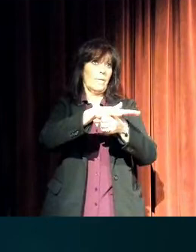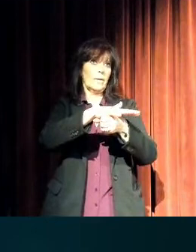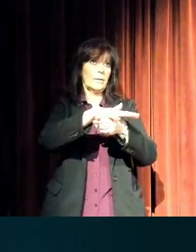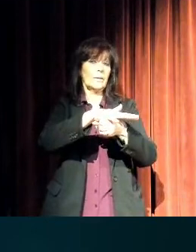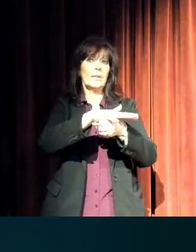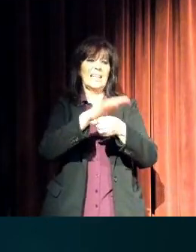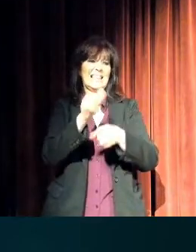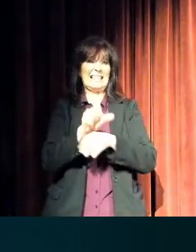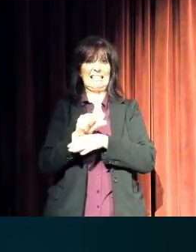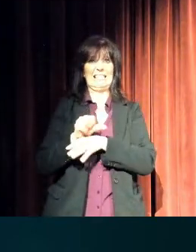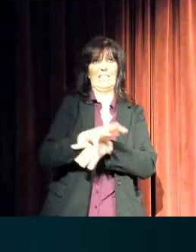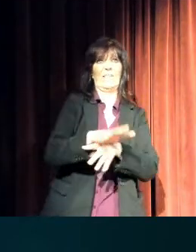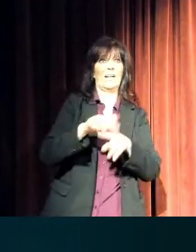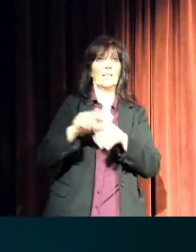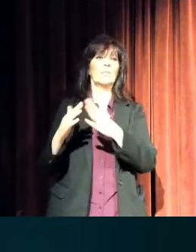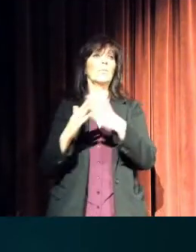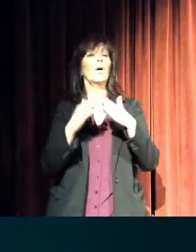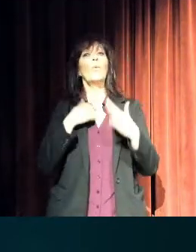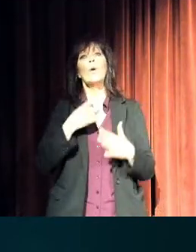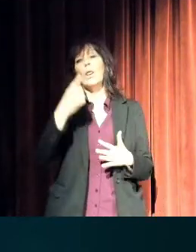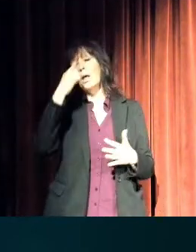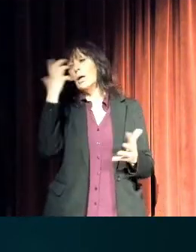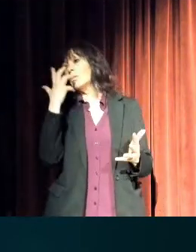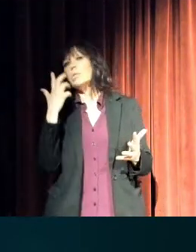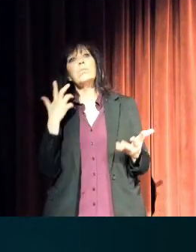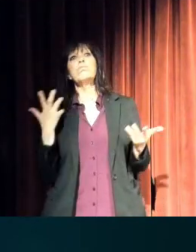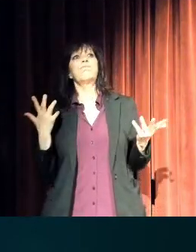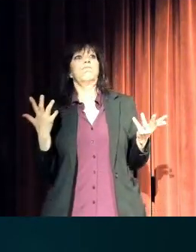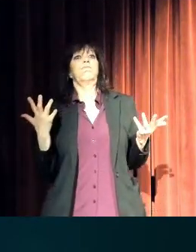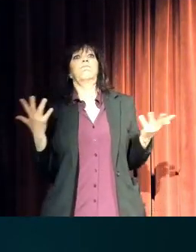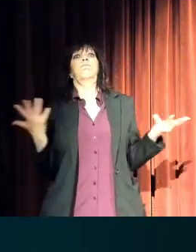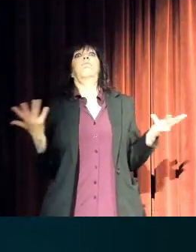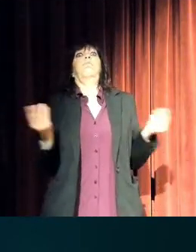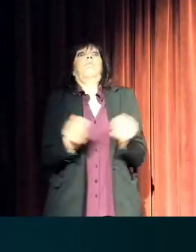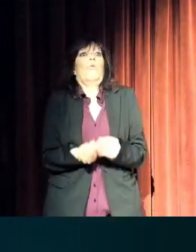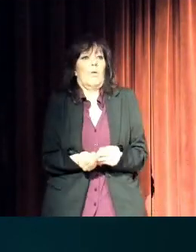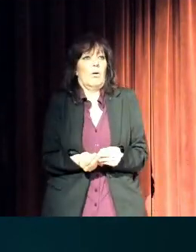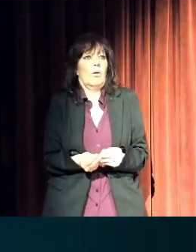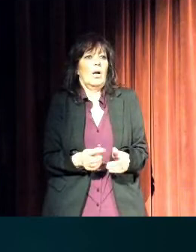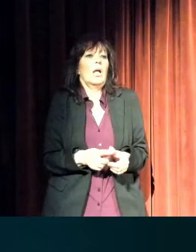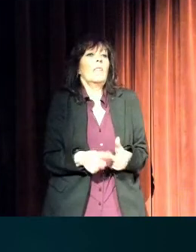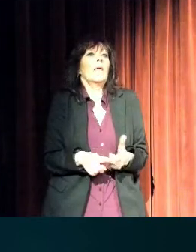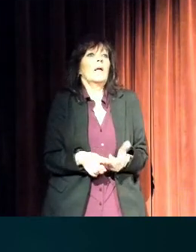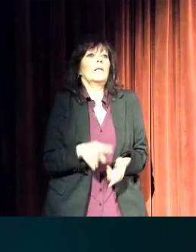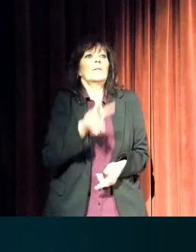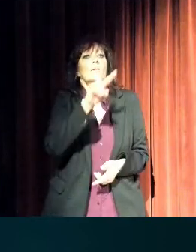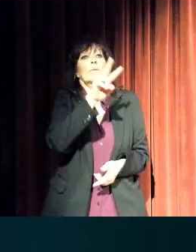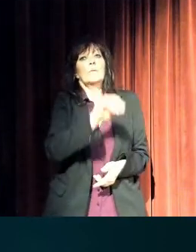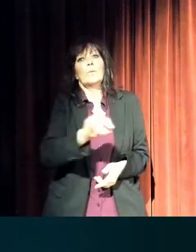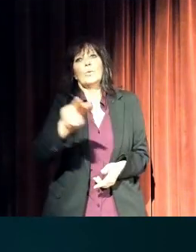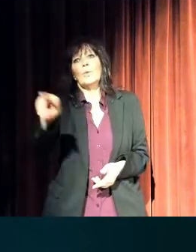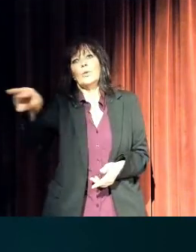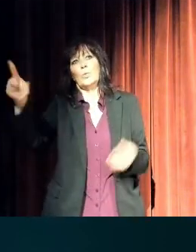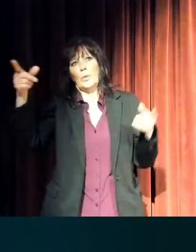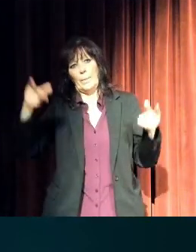and its effects on the community, we thought we had seen it all. Then 2022